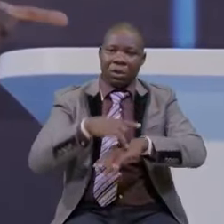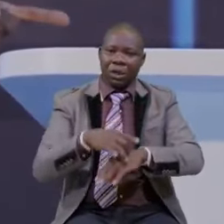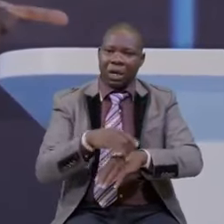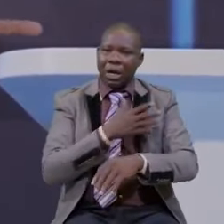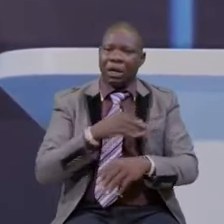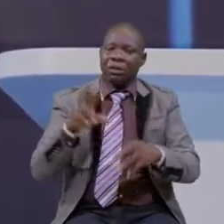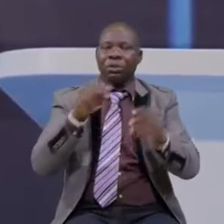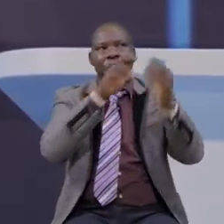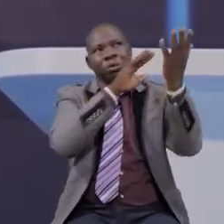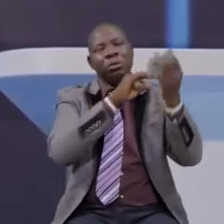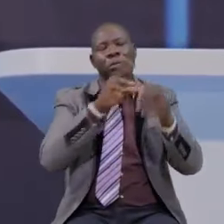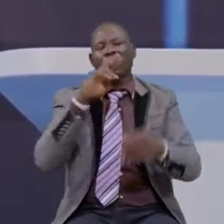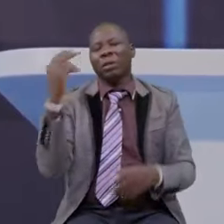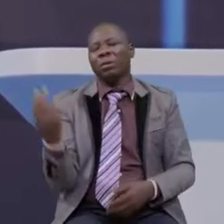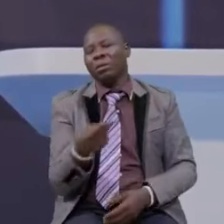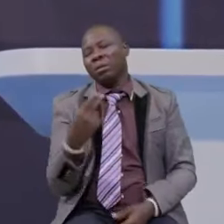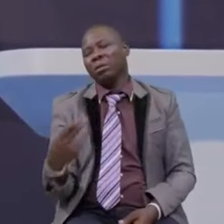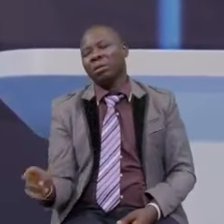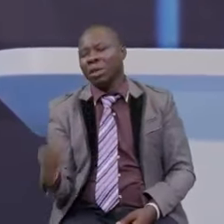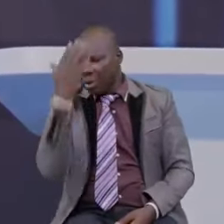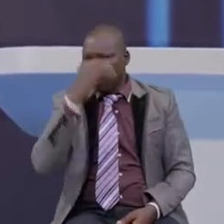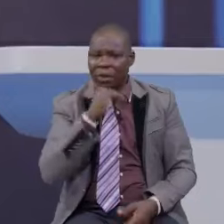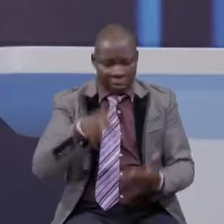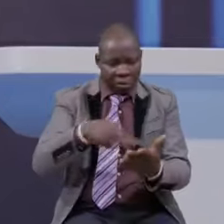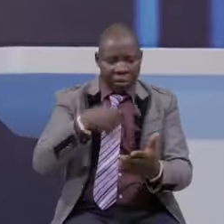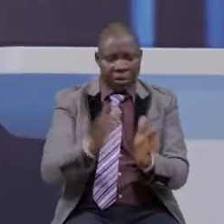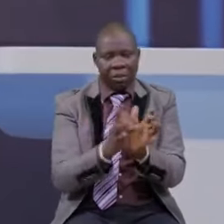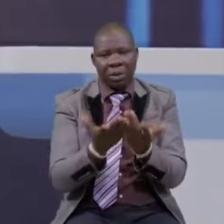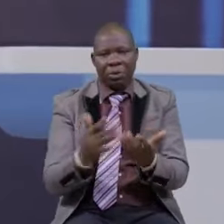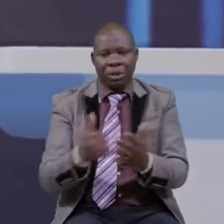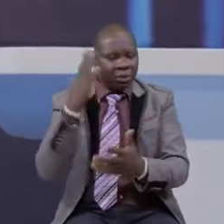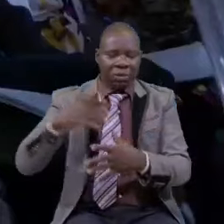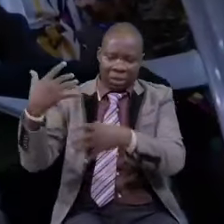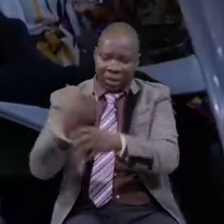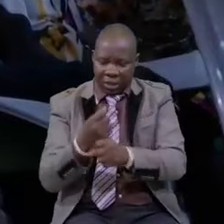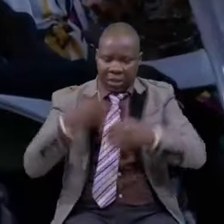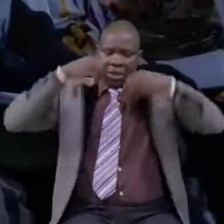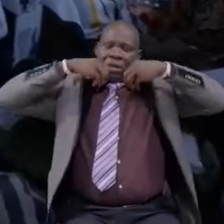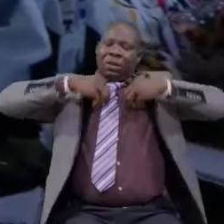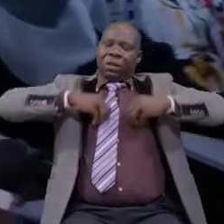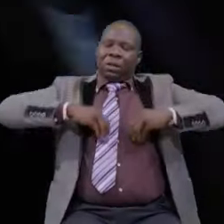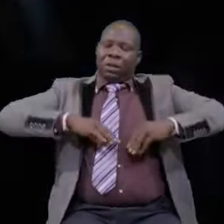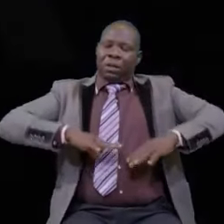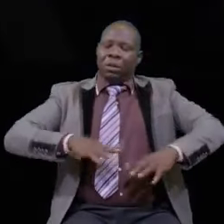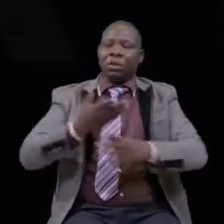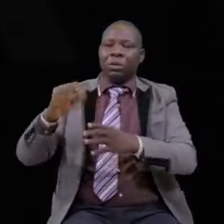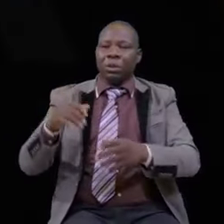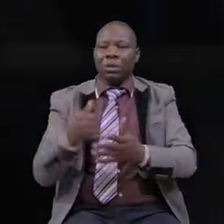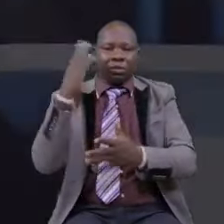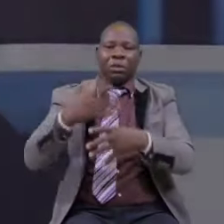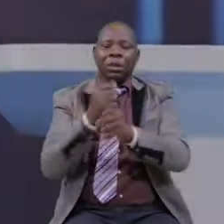Why don't you read the Bible? It will take depression away. It will take anxiety